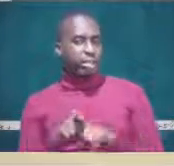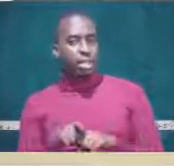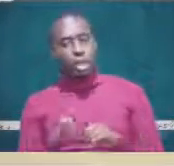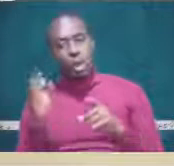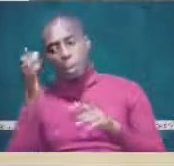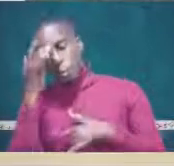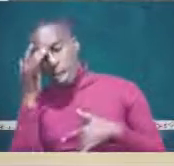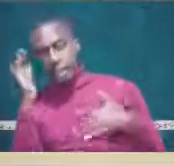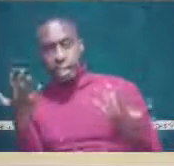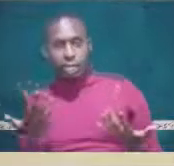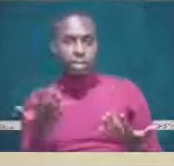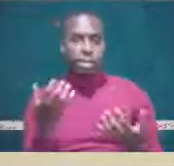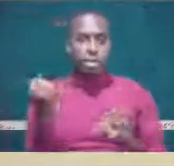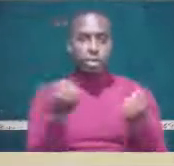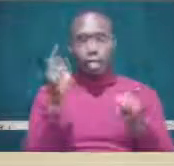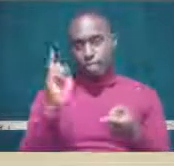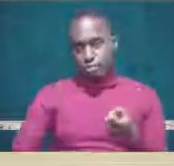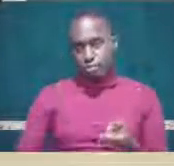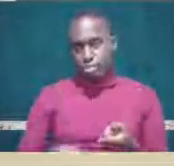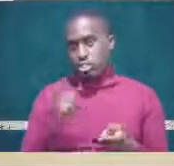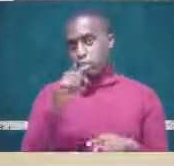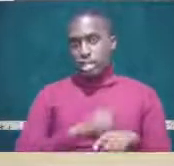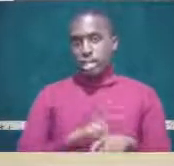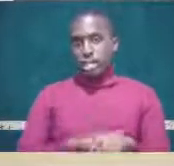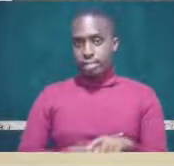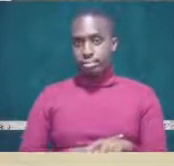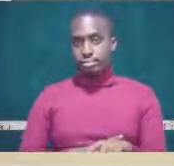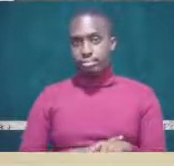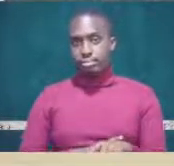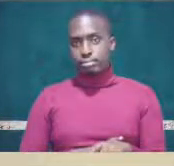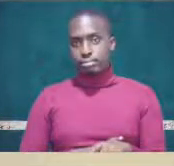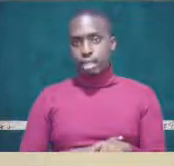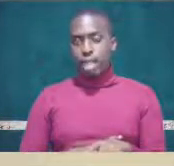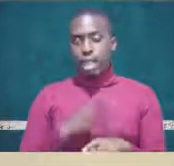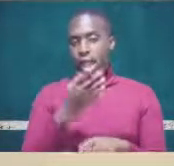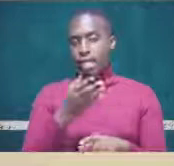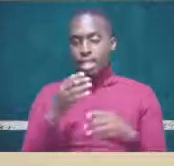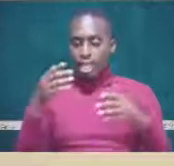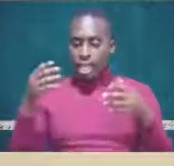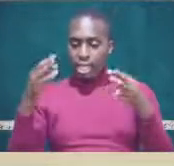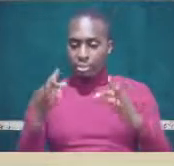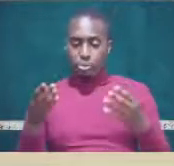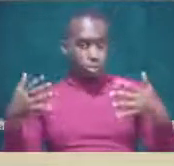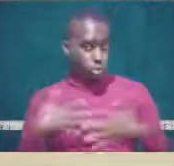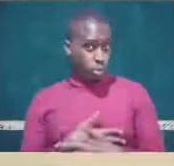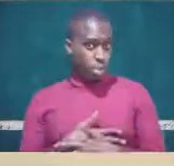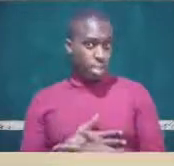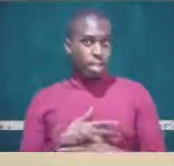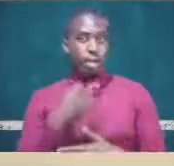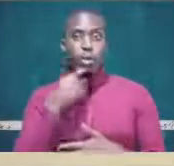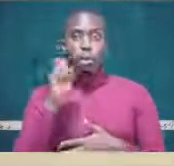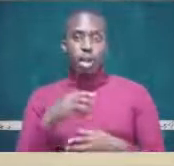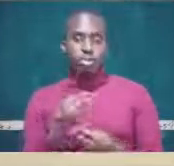falling sick, like car breakdown, so that in case there is an unforeseen circumstance, you're able to